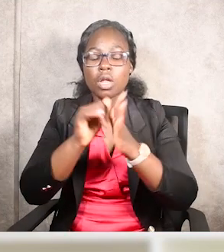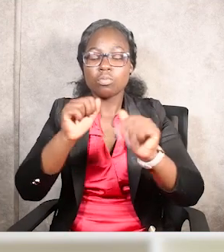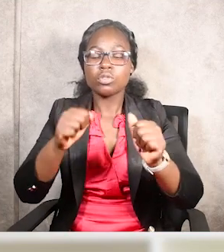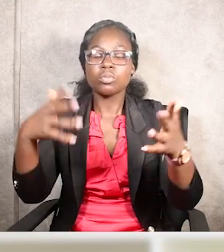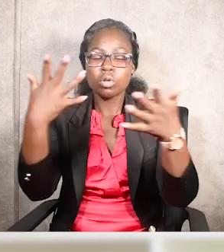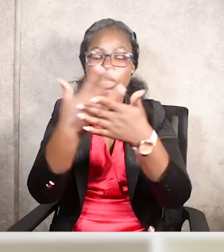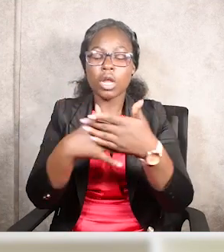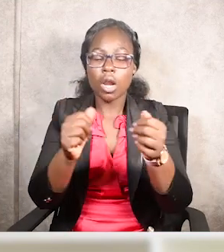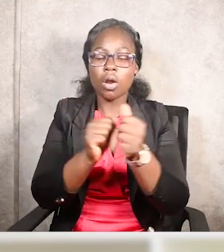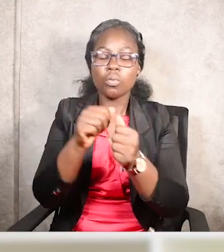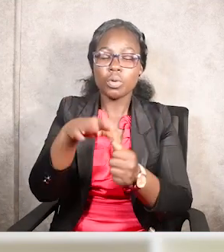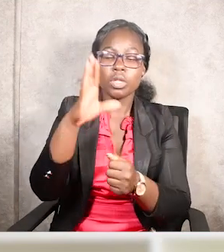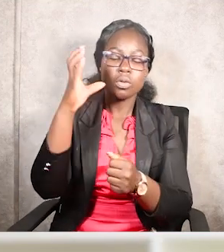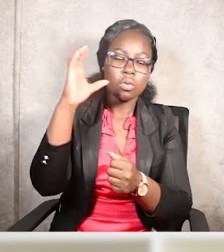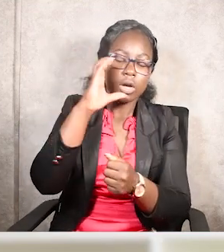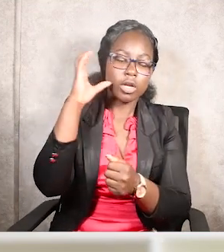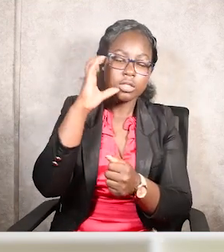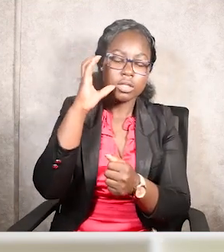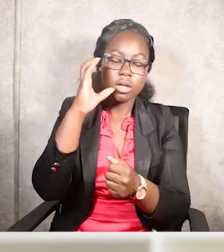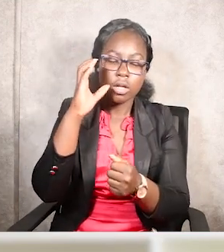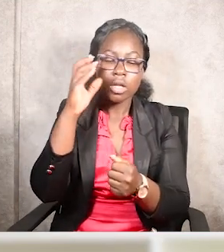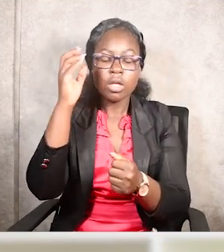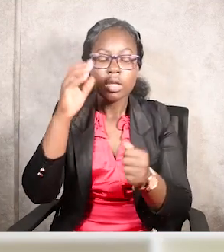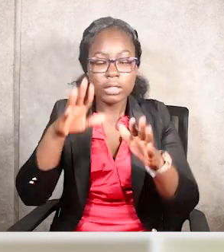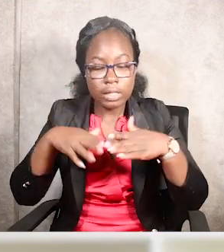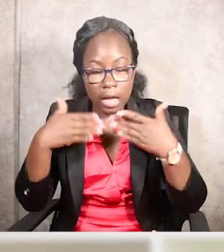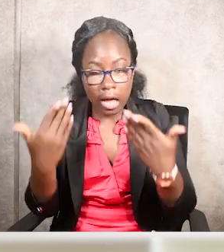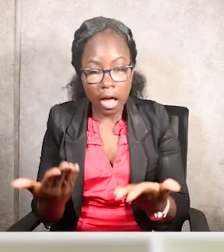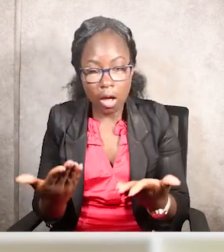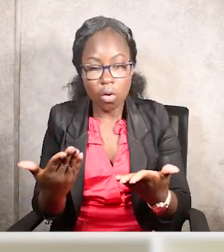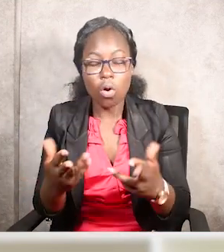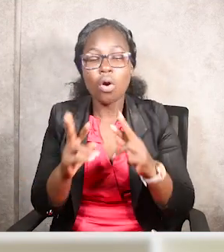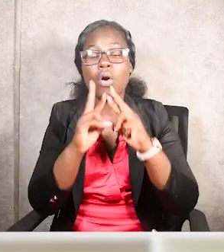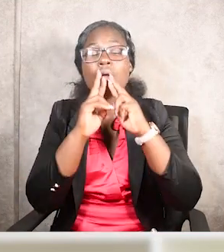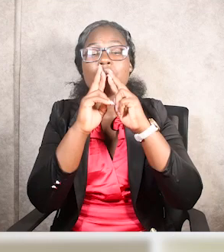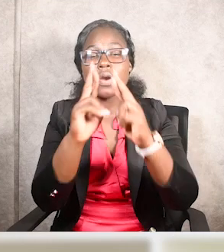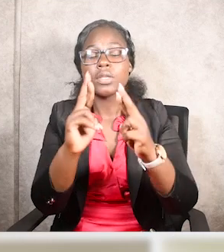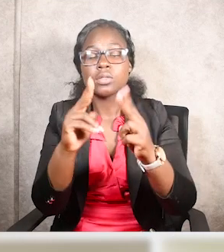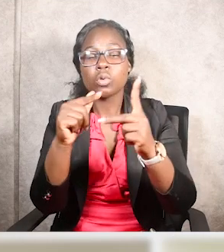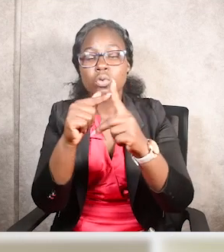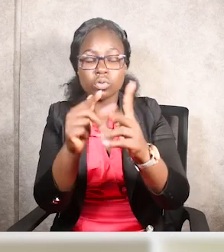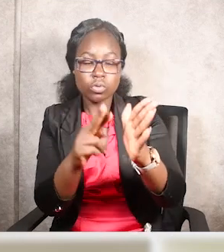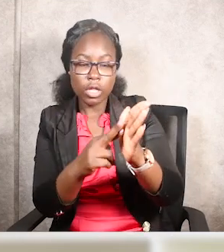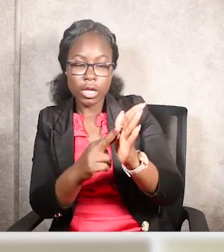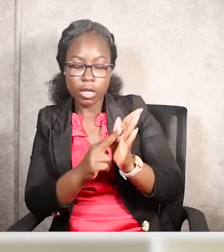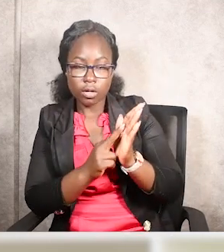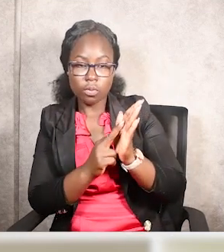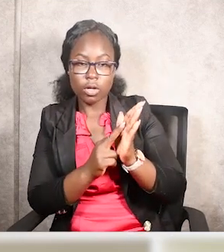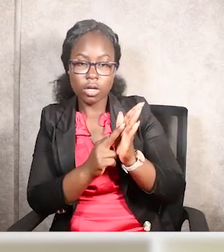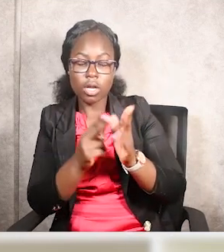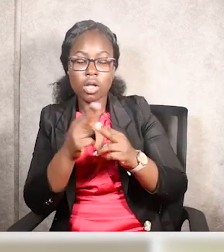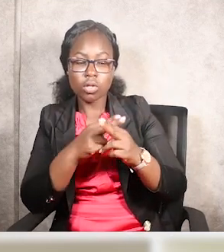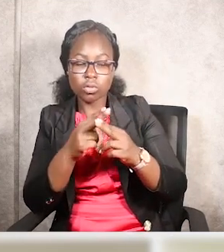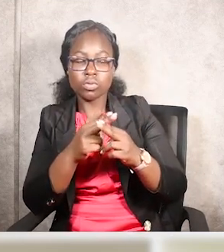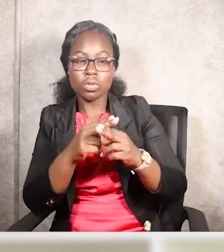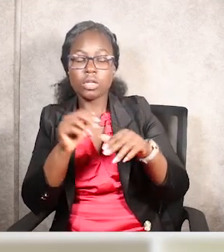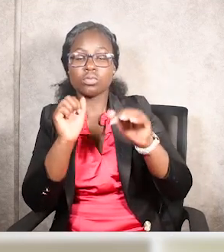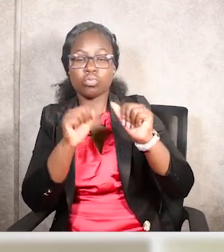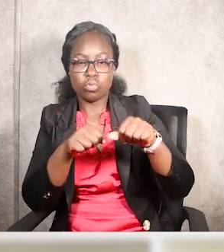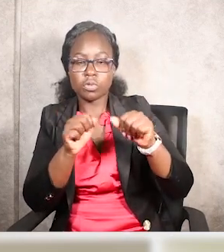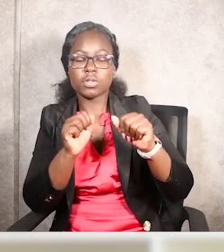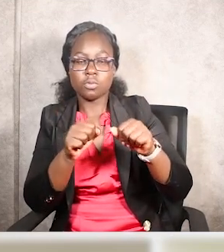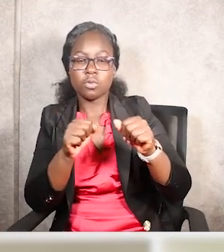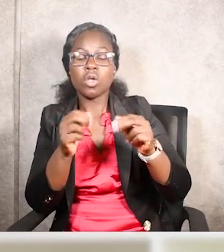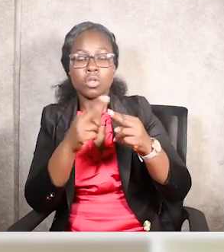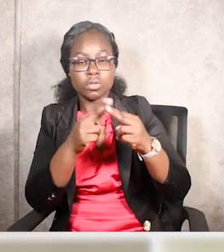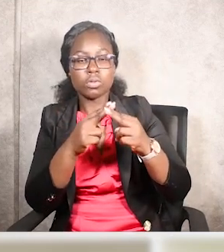engage with the audience is to respond to inquiries as soon as you